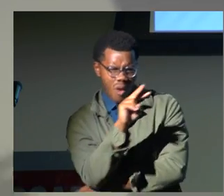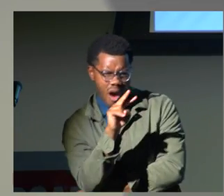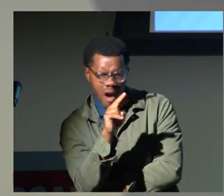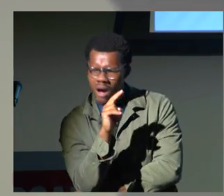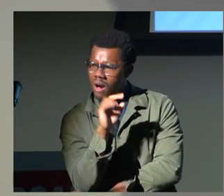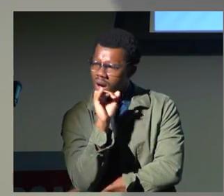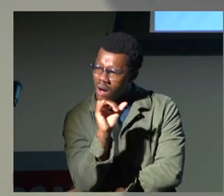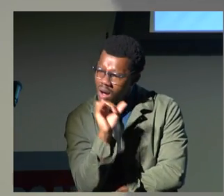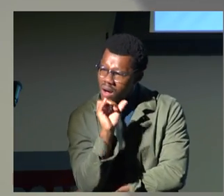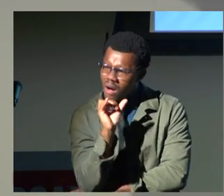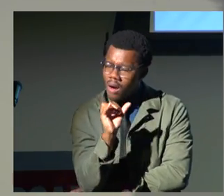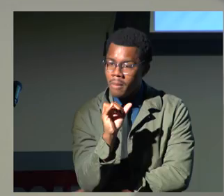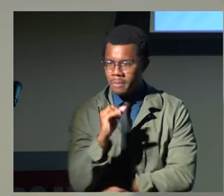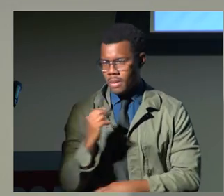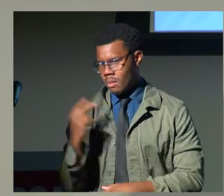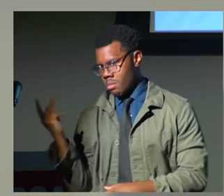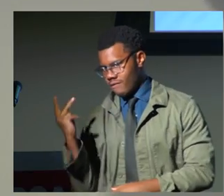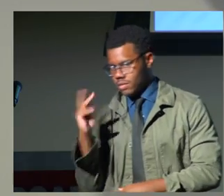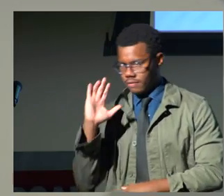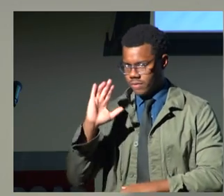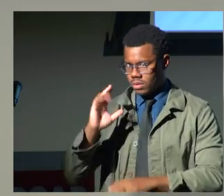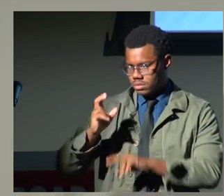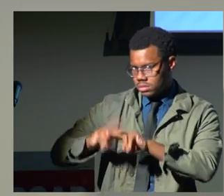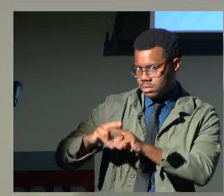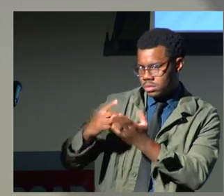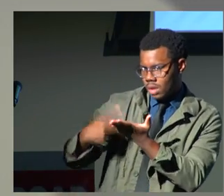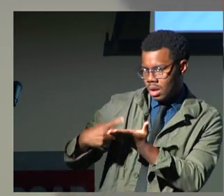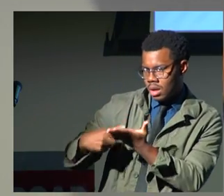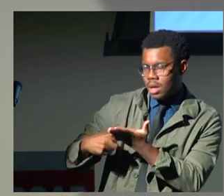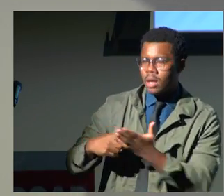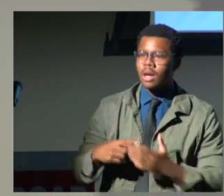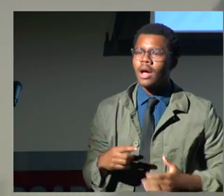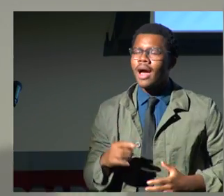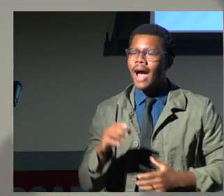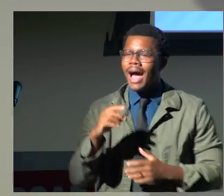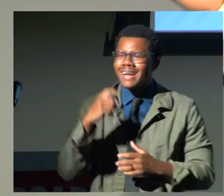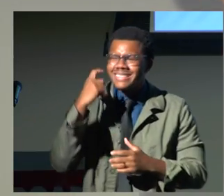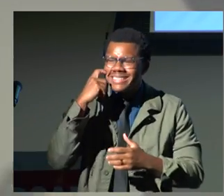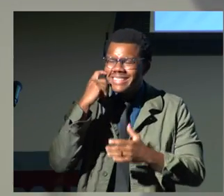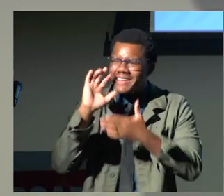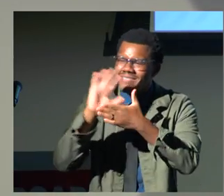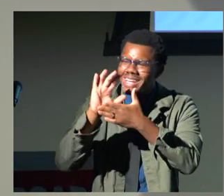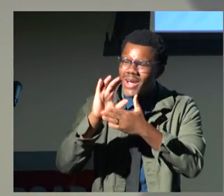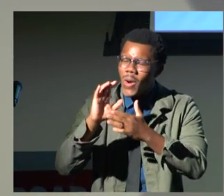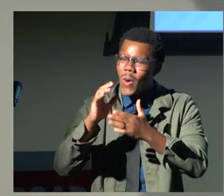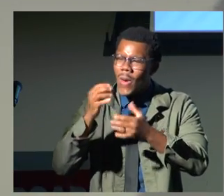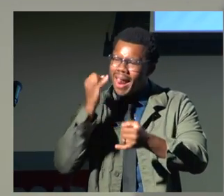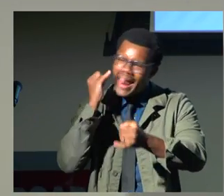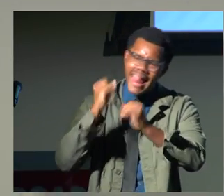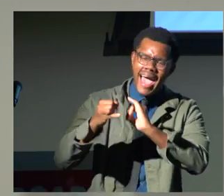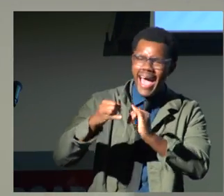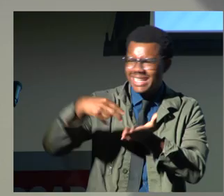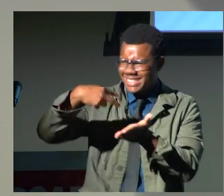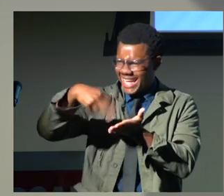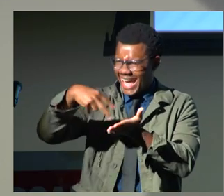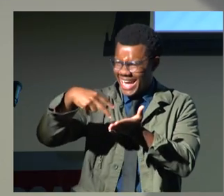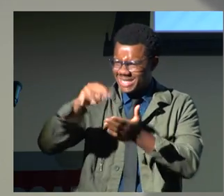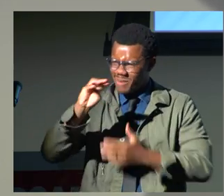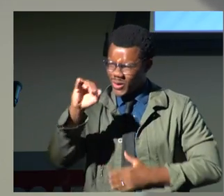we, her and I both, are informed by the Last Dance. And you know what take us about him? His